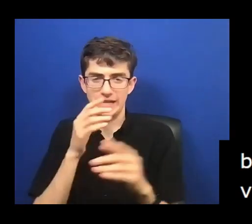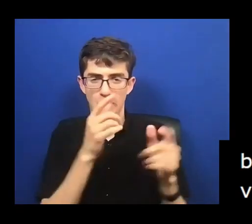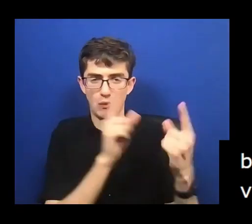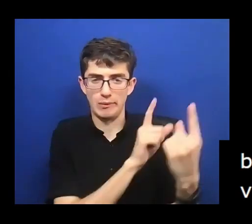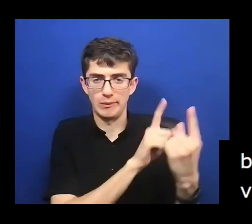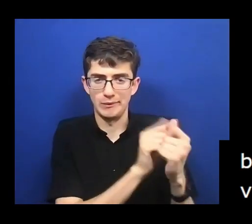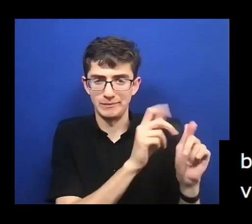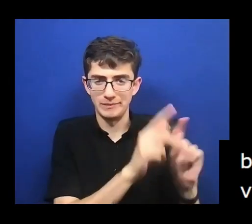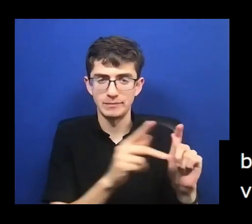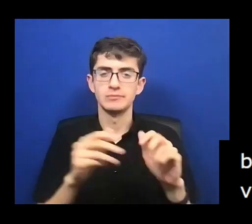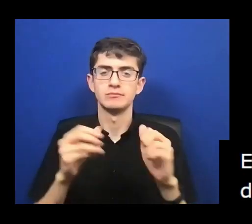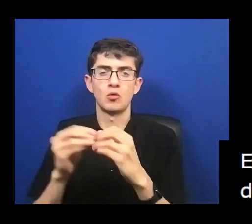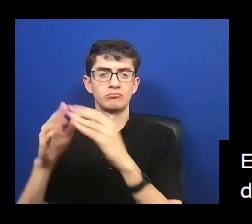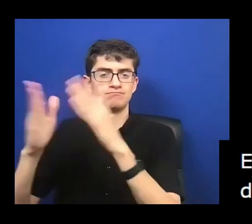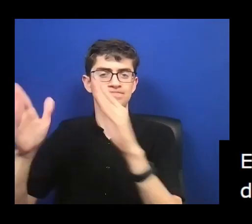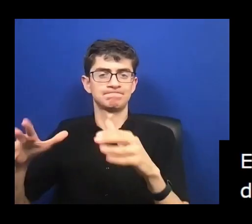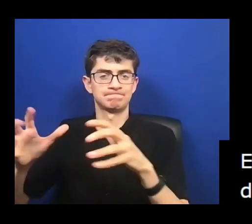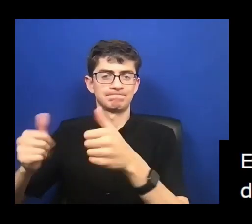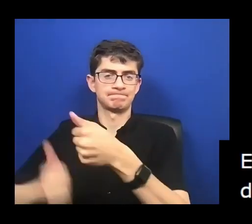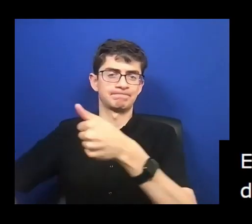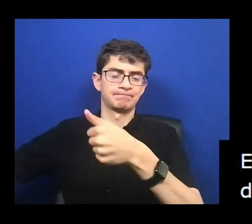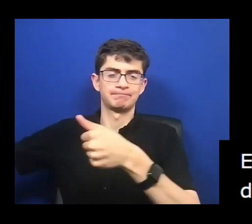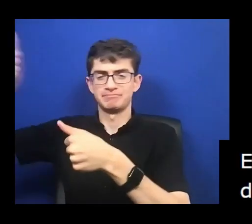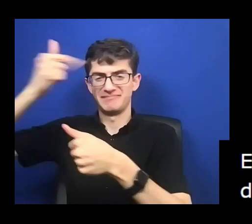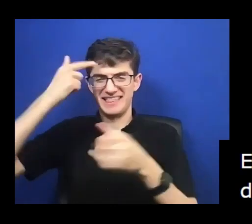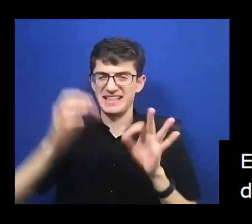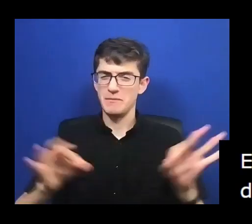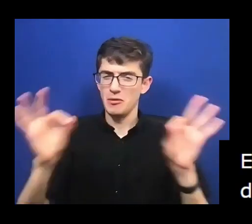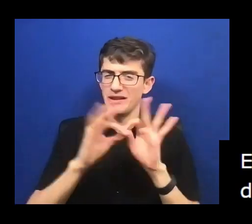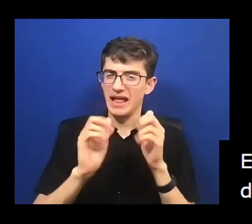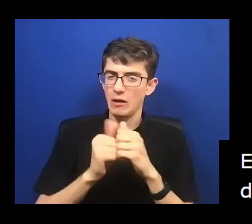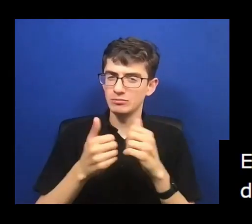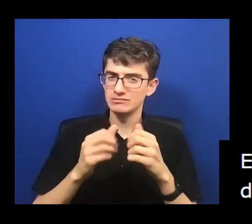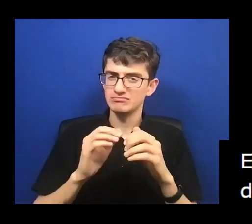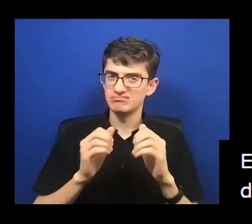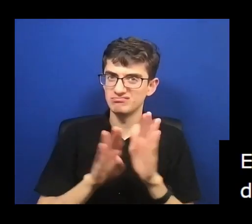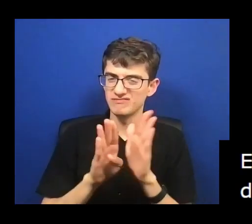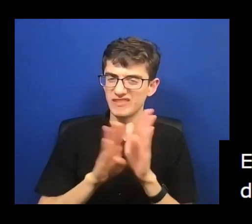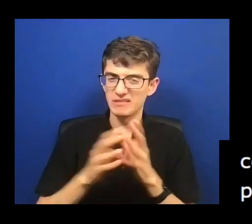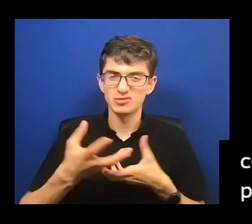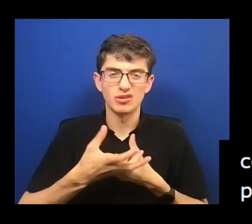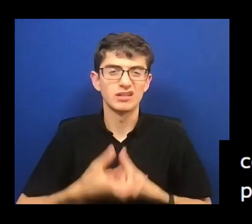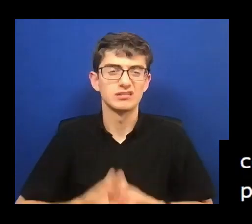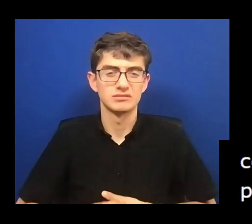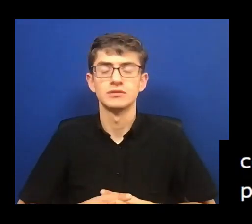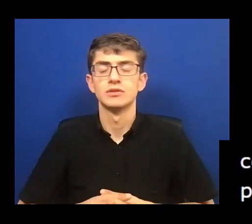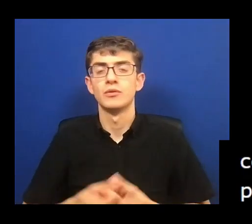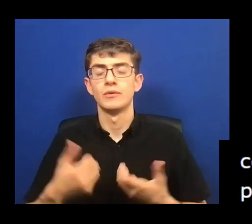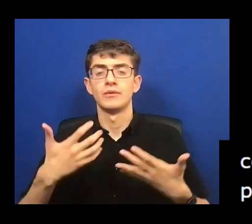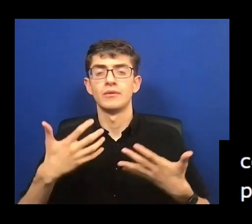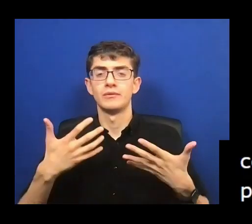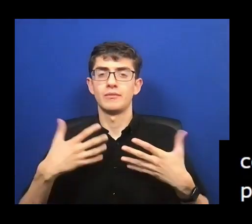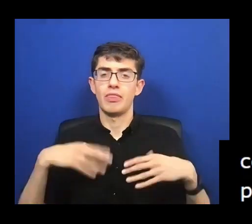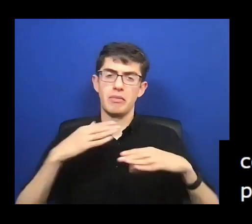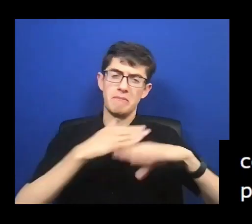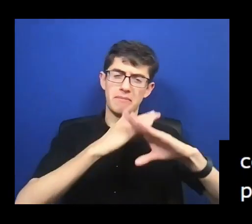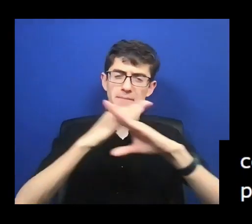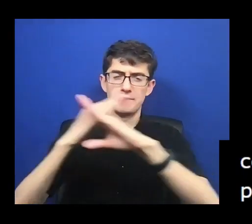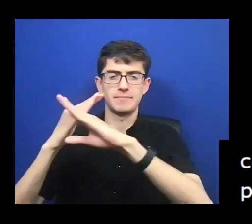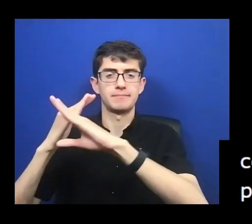And I think that's really important just in terms of how we build trust across these communities. It's really about breaking down some of those barriers that